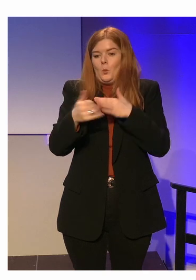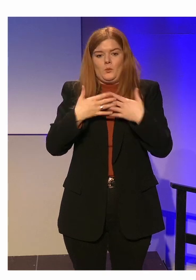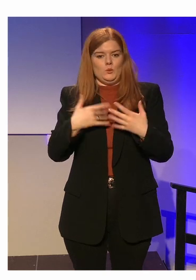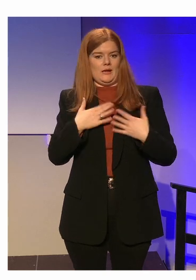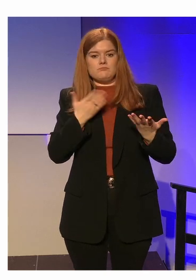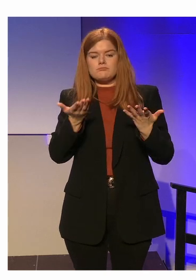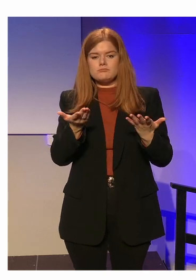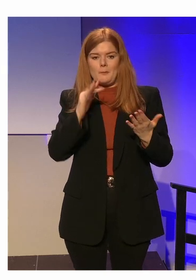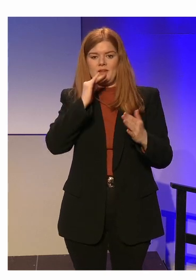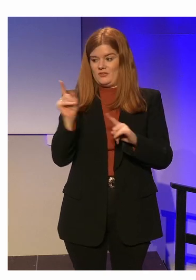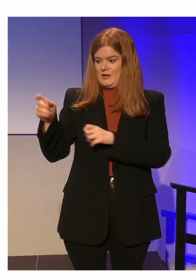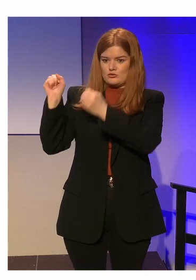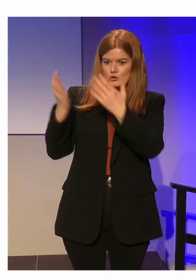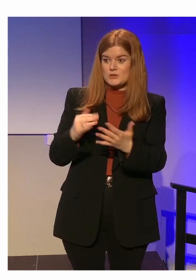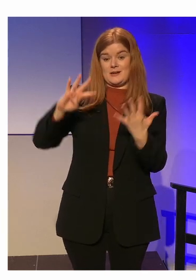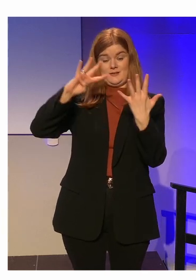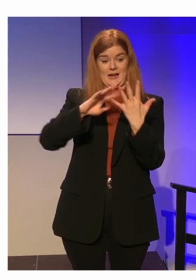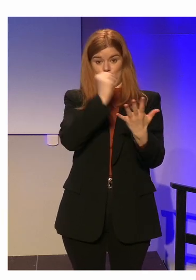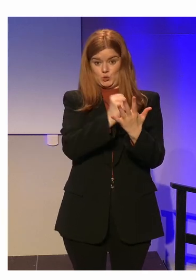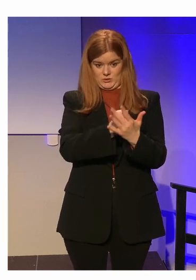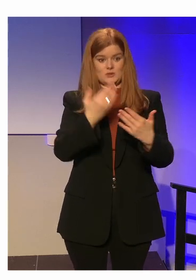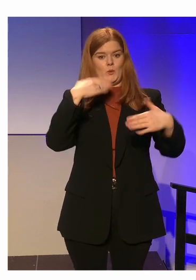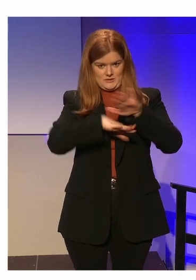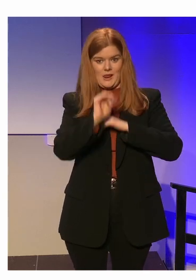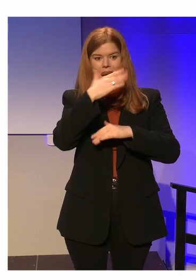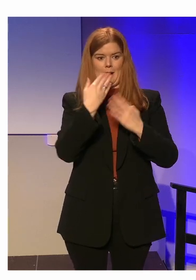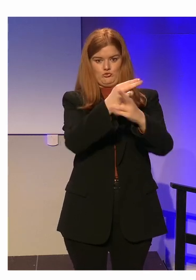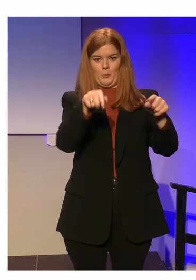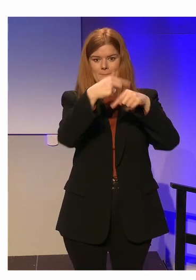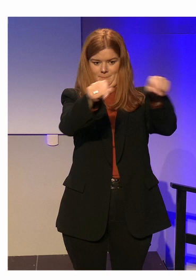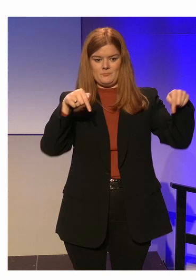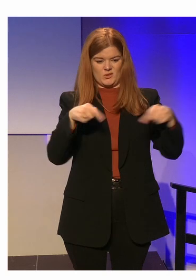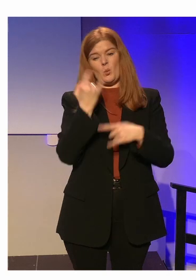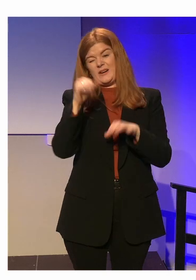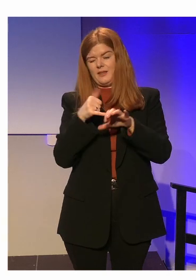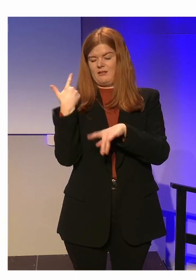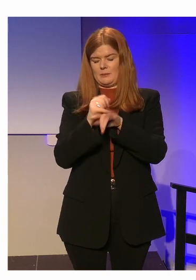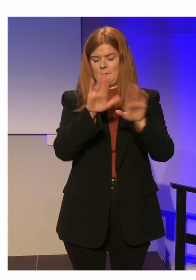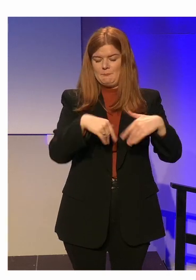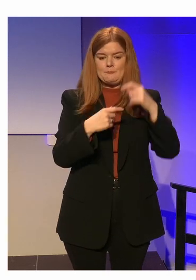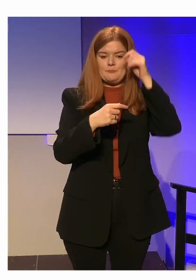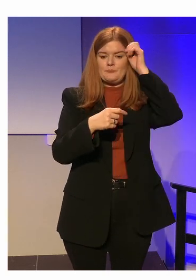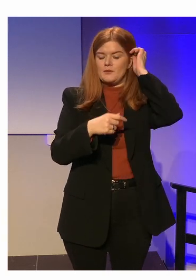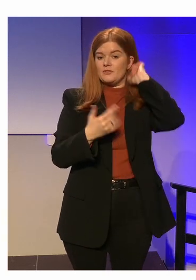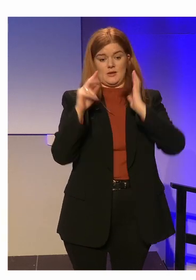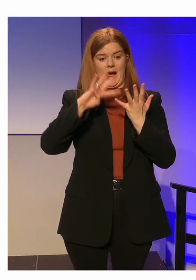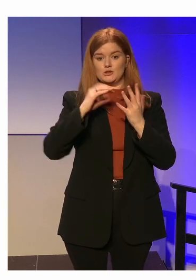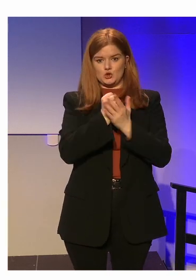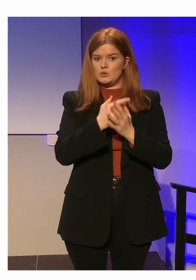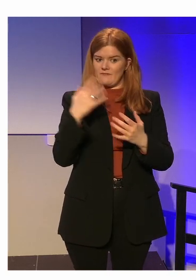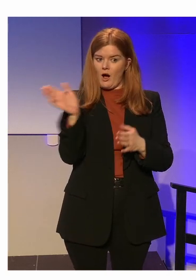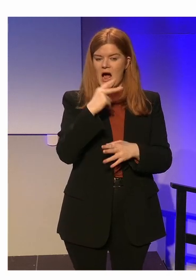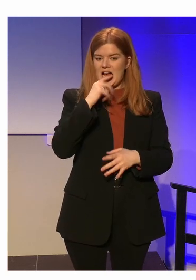them, right? So they brought 9 students into their lab. They were at a clinic at that time. And these were students with